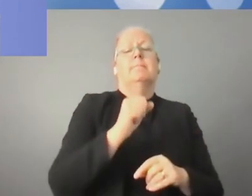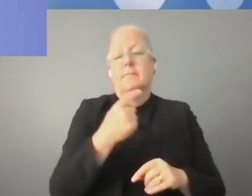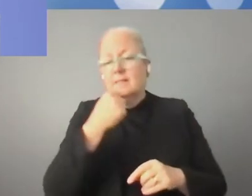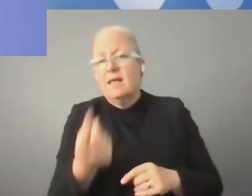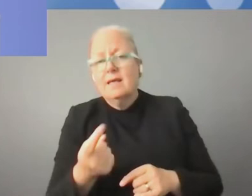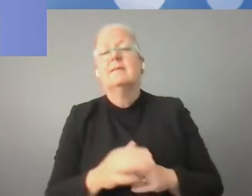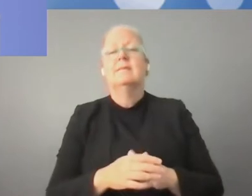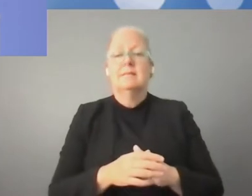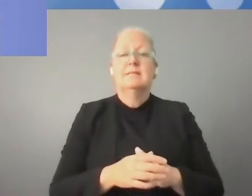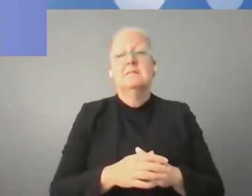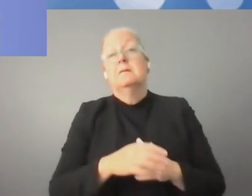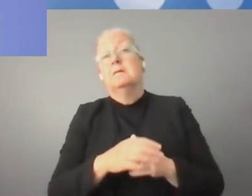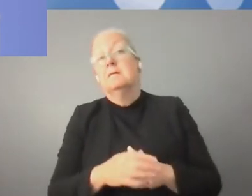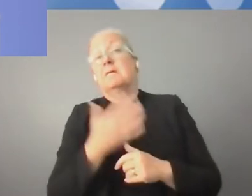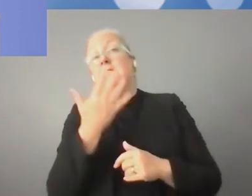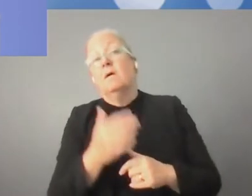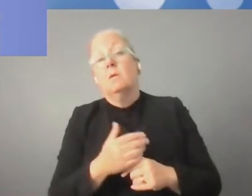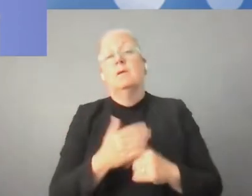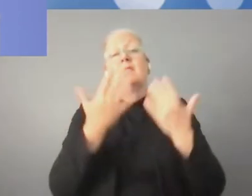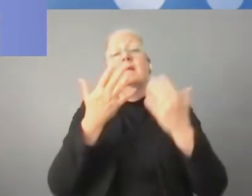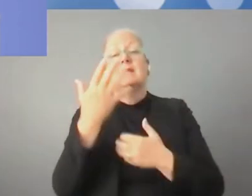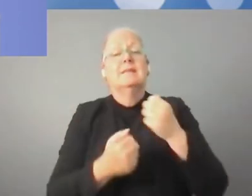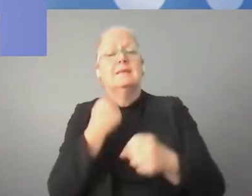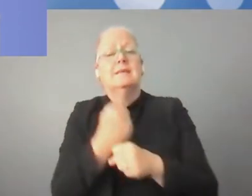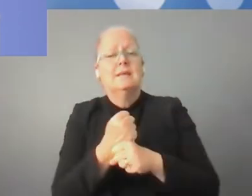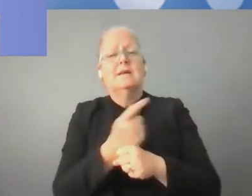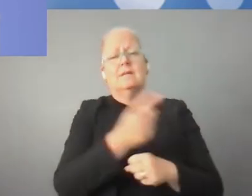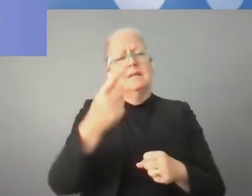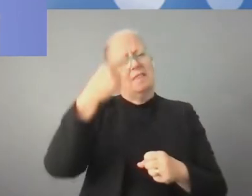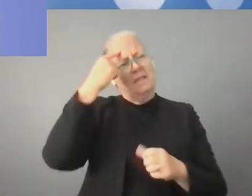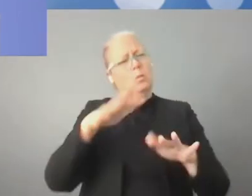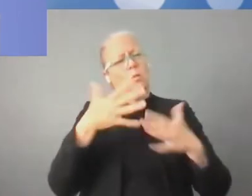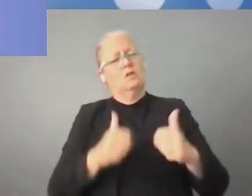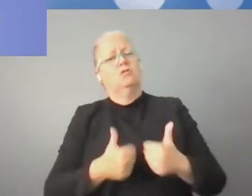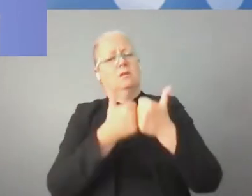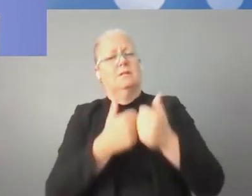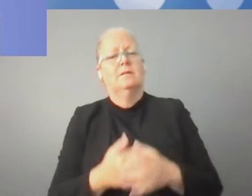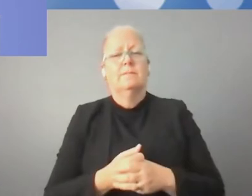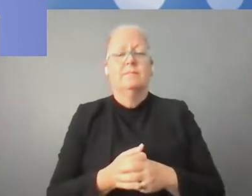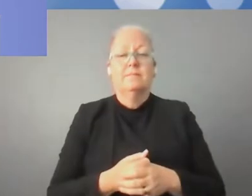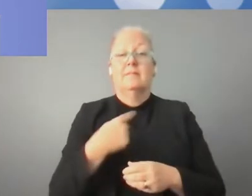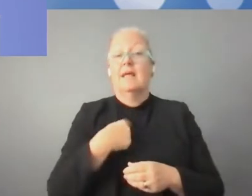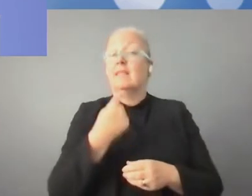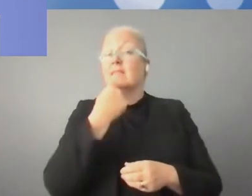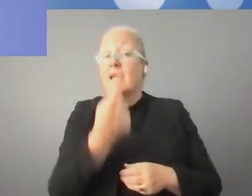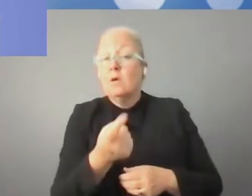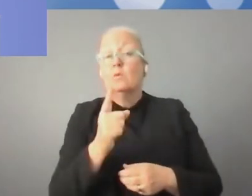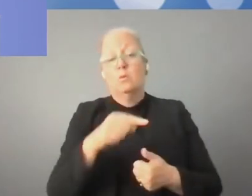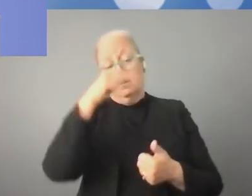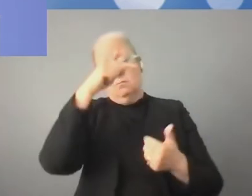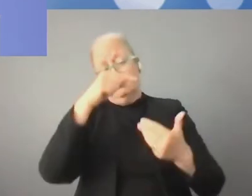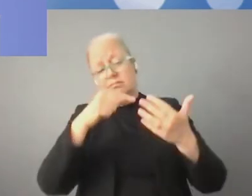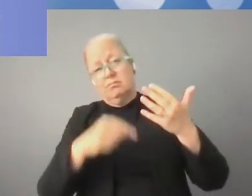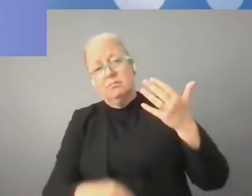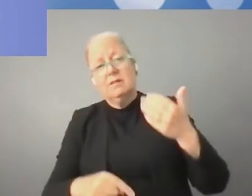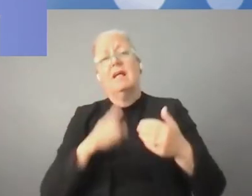ten years so you ask what the challenges are uh i will not tell you all of the uh digital transformation strategy